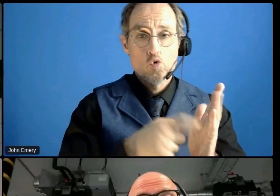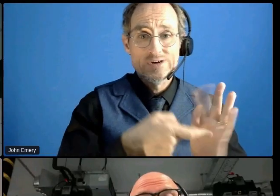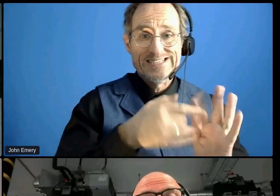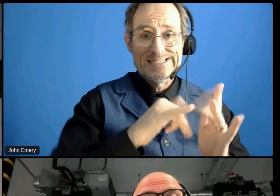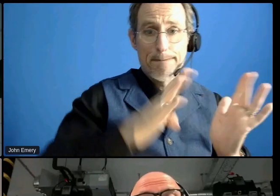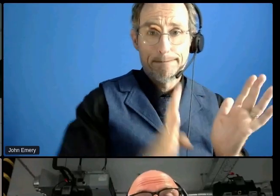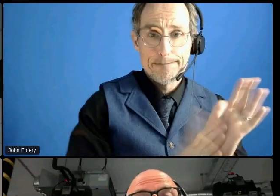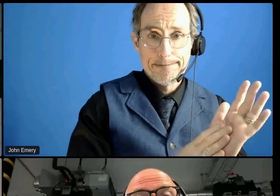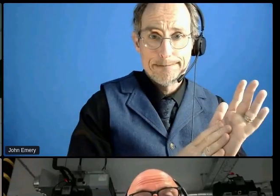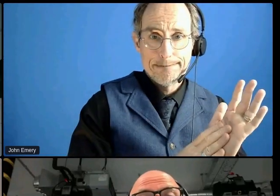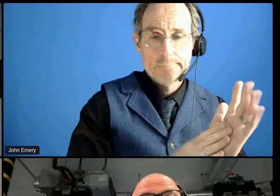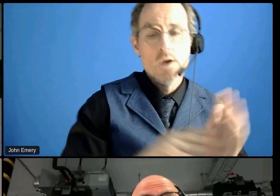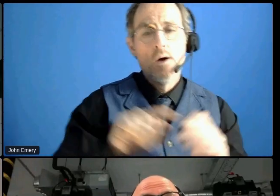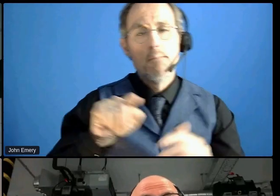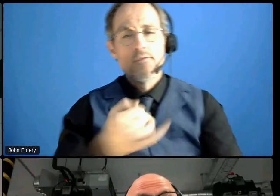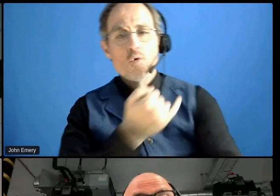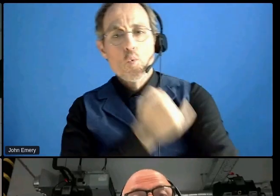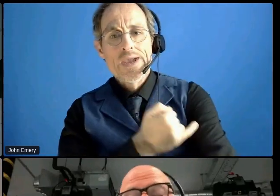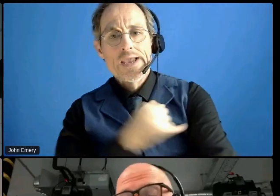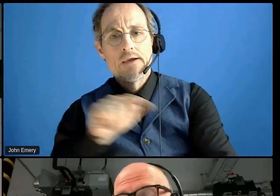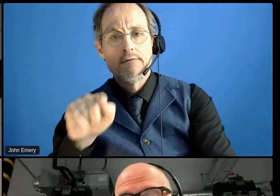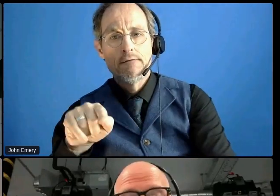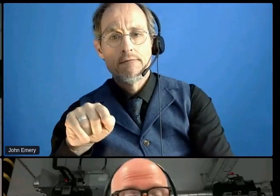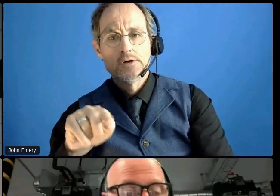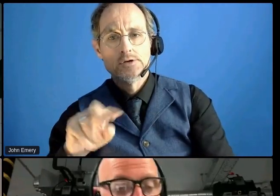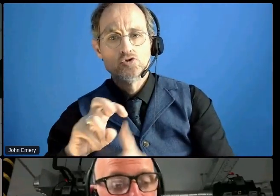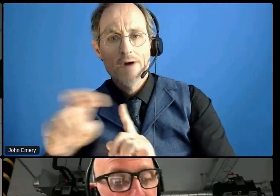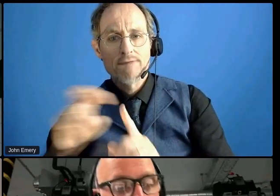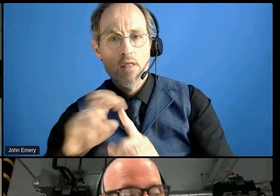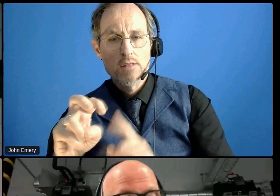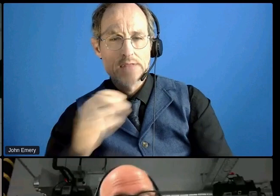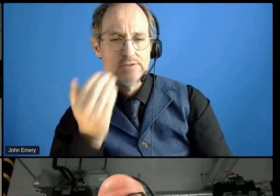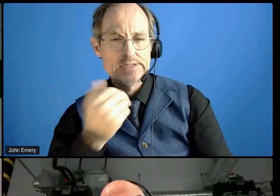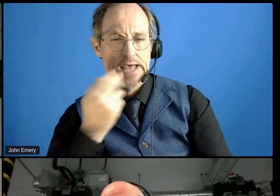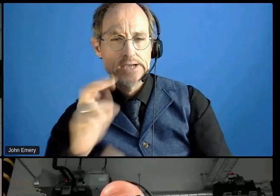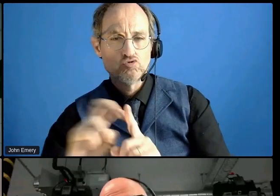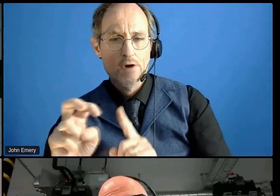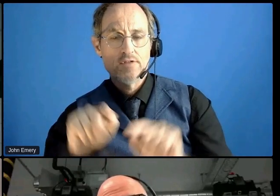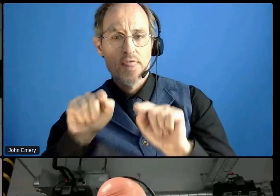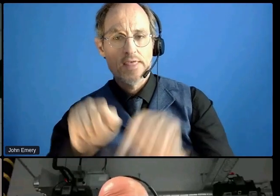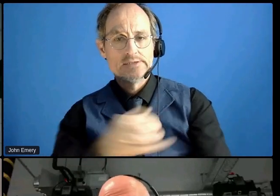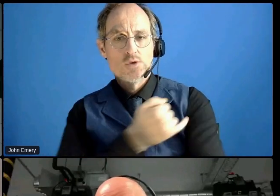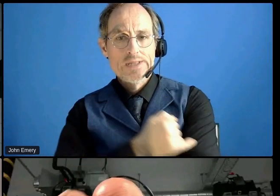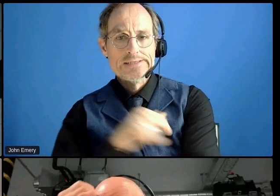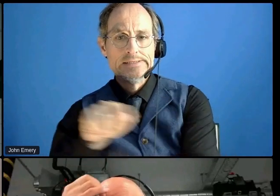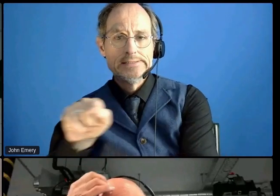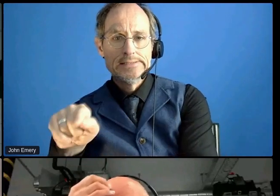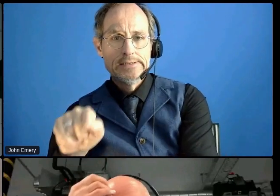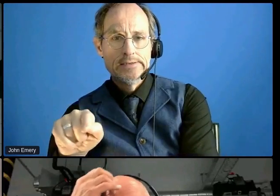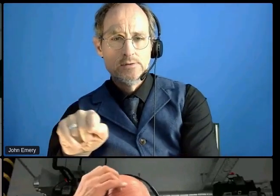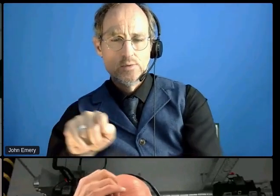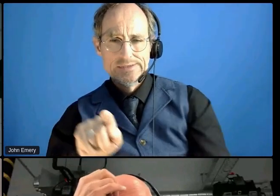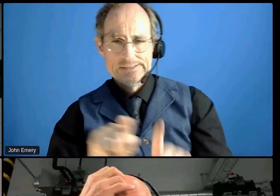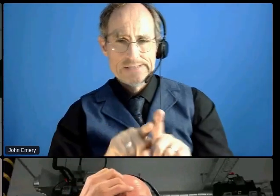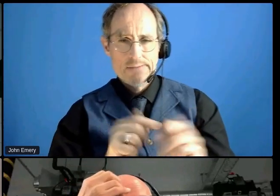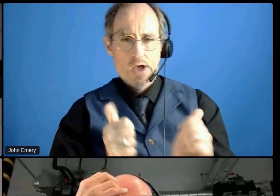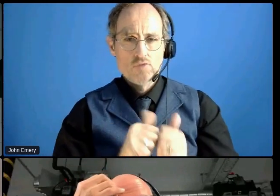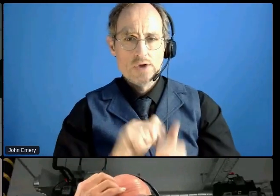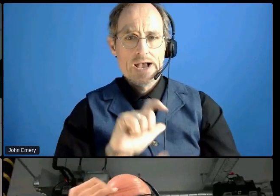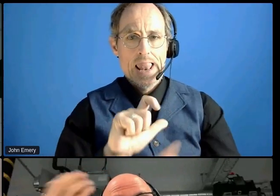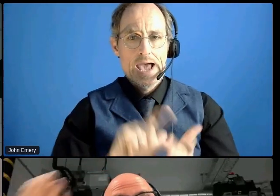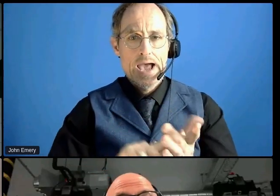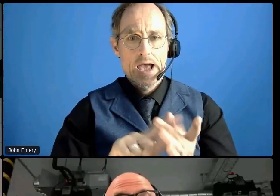it's such a massive opportunity. Ross, you've talked about it. Claire, you've talked about it as well. Being insane that people don't think about this. It